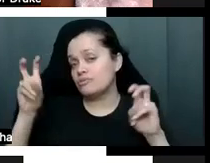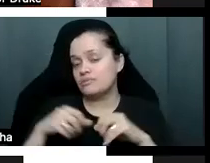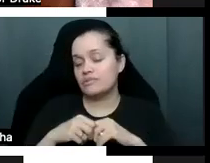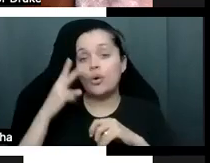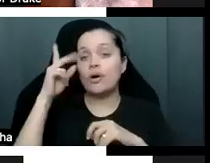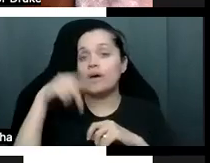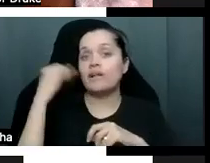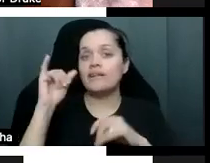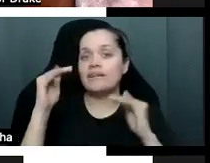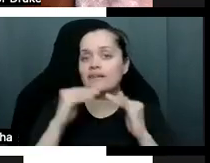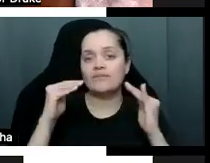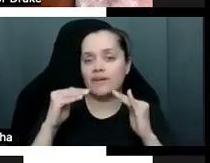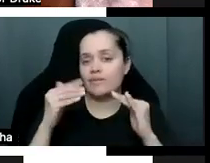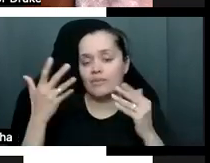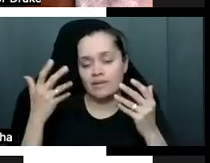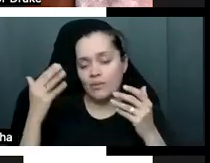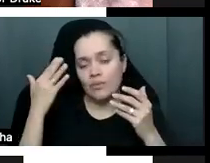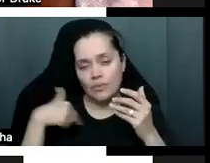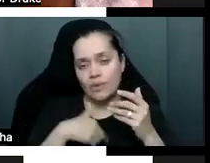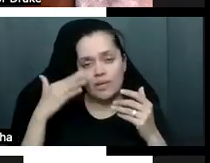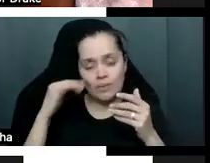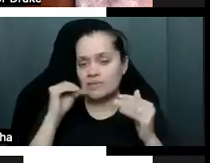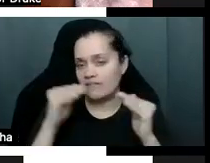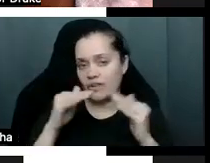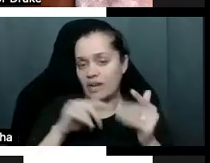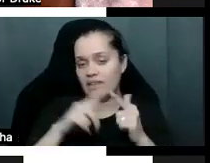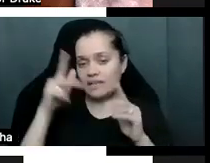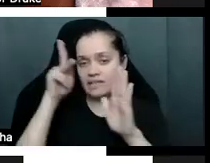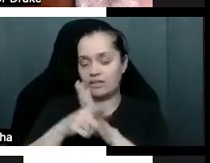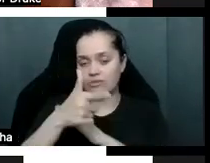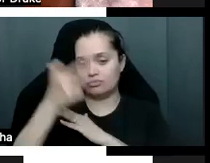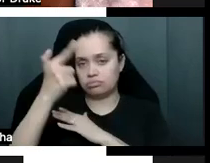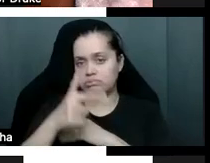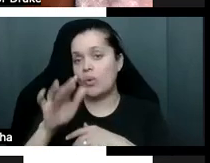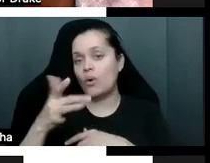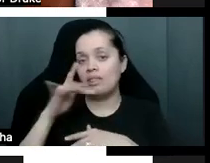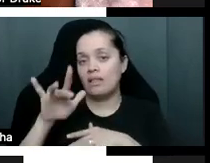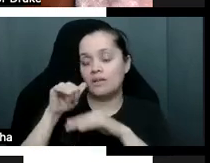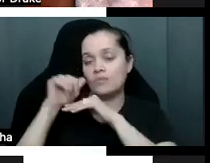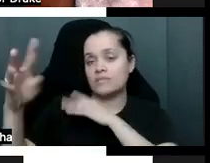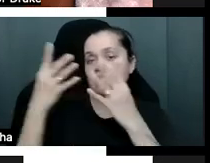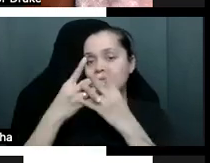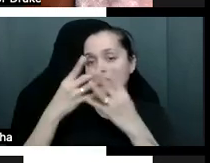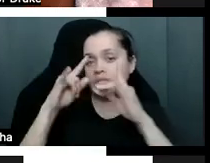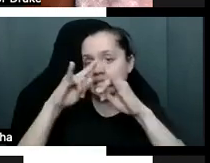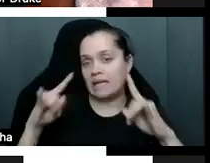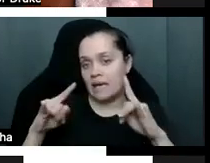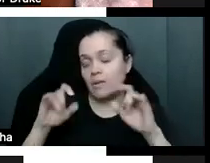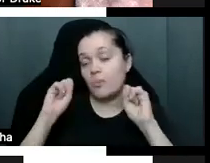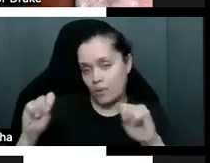like it was fair. And then you were shot, or if you're lucky, sent to prison labor camp, probably in